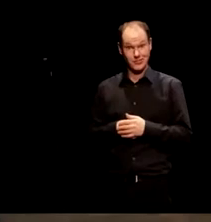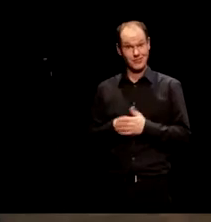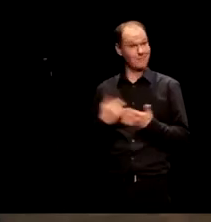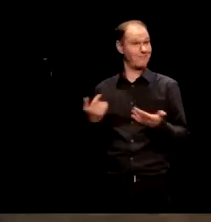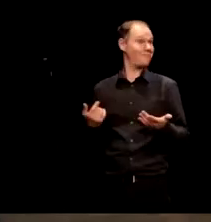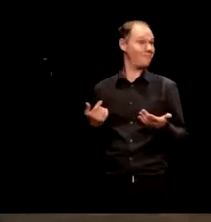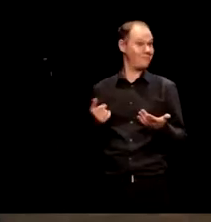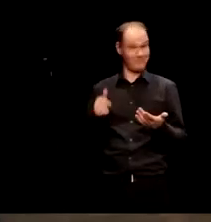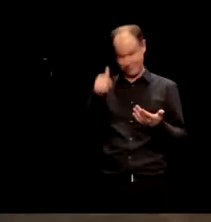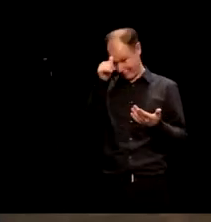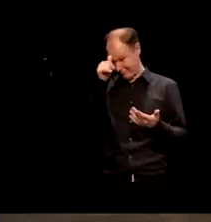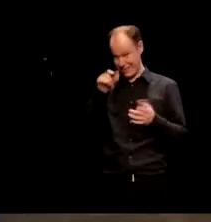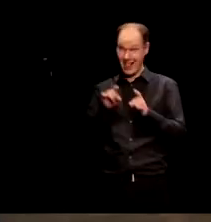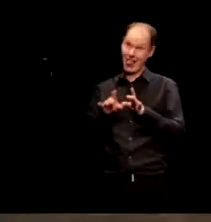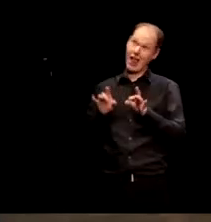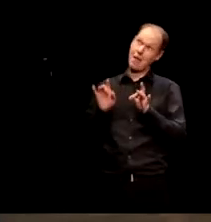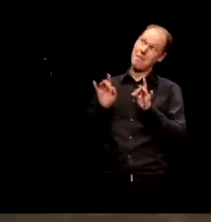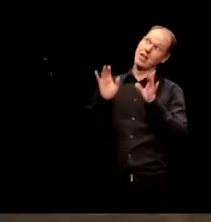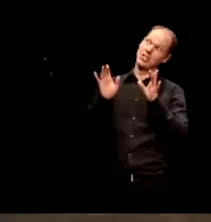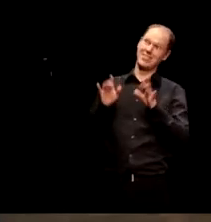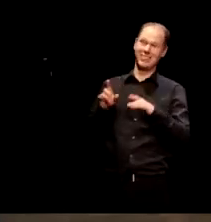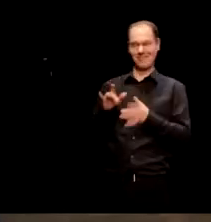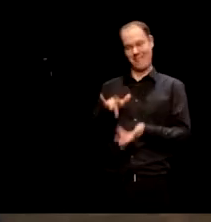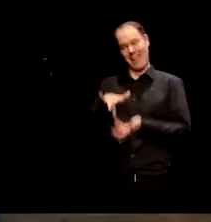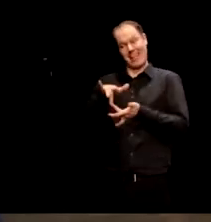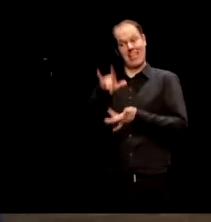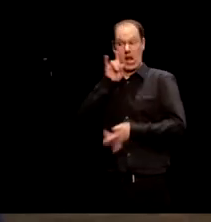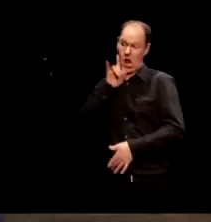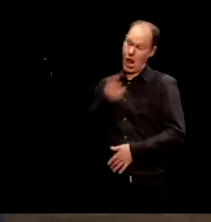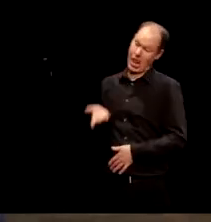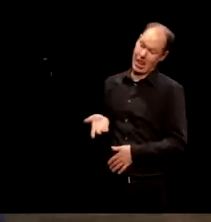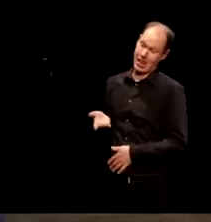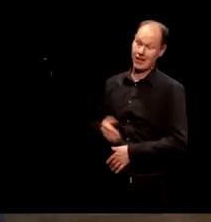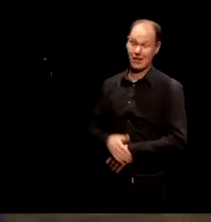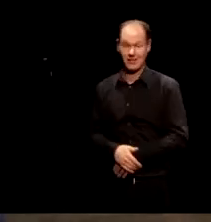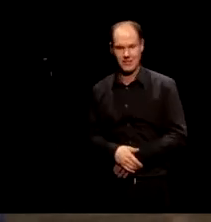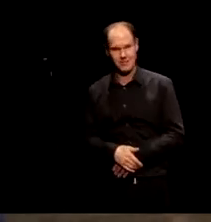They know what went like magic with innocent girls like you.